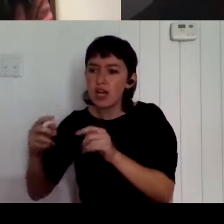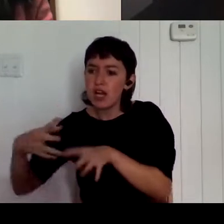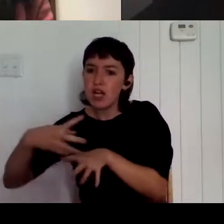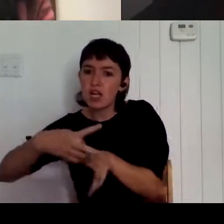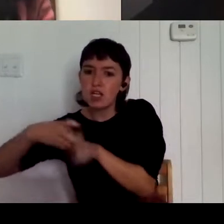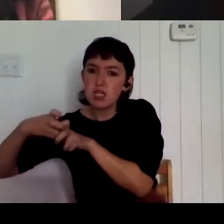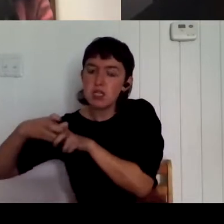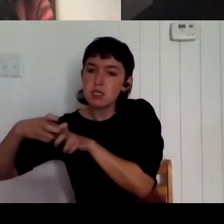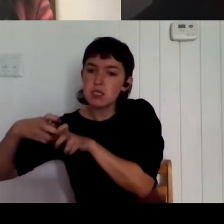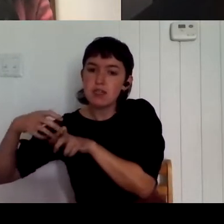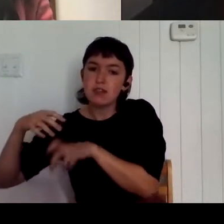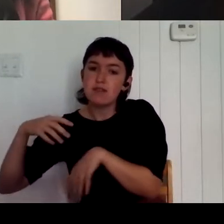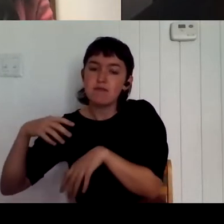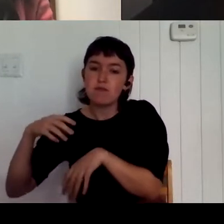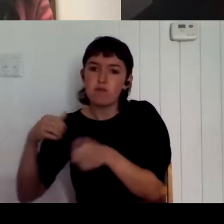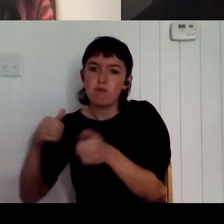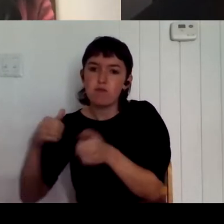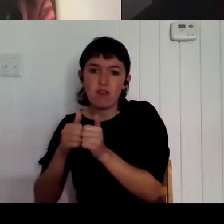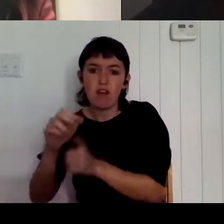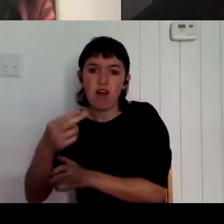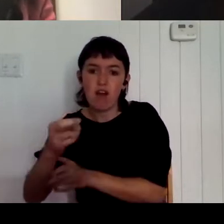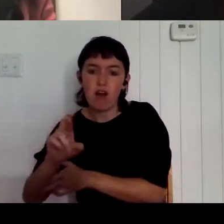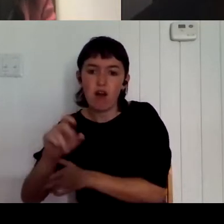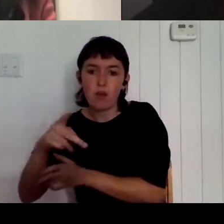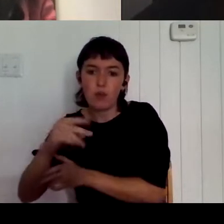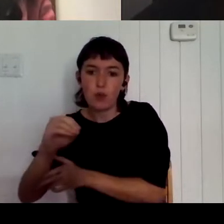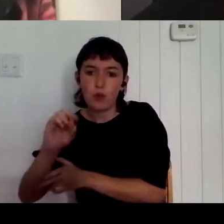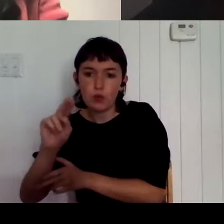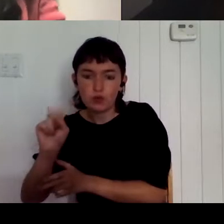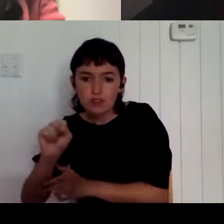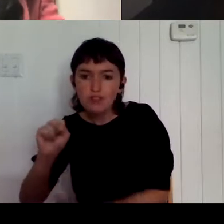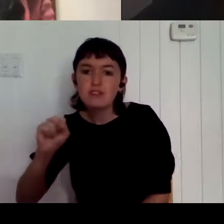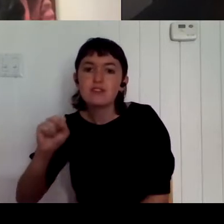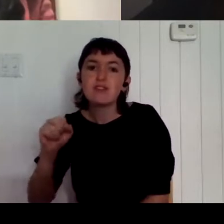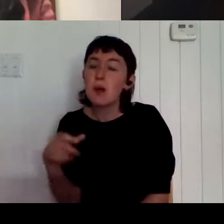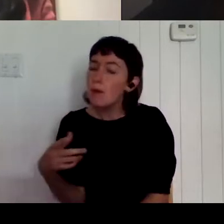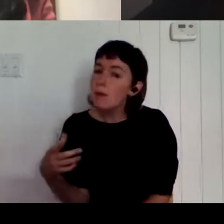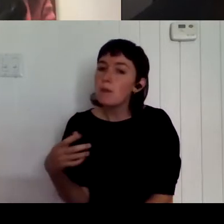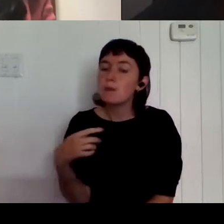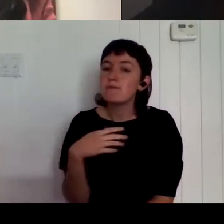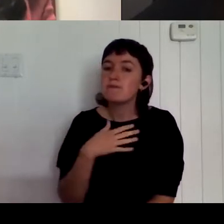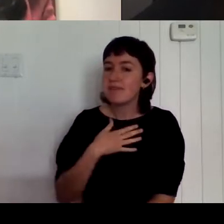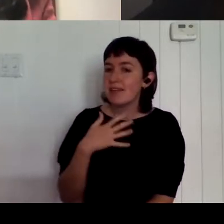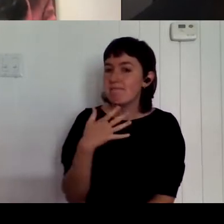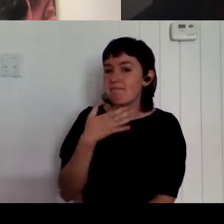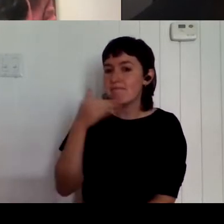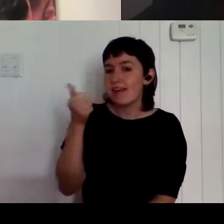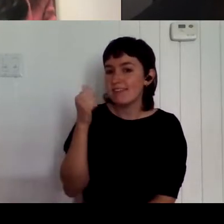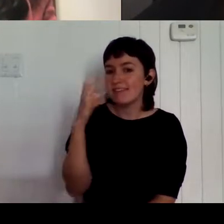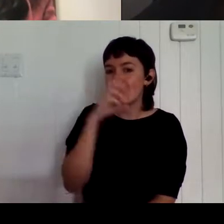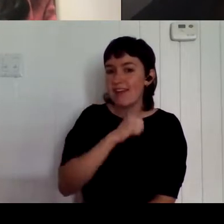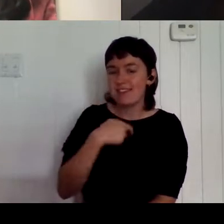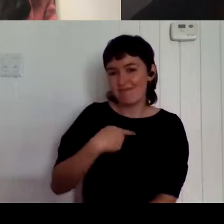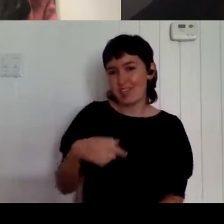warfare. But that would be my best guess at it. But I truly do not know because I'm a new marine biologist.